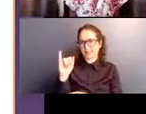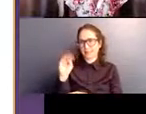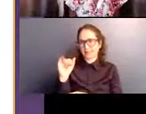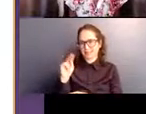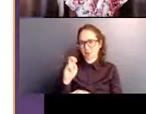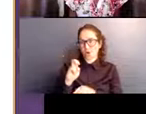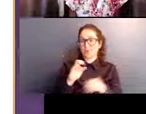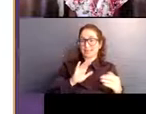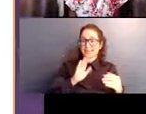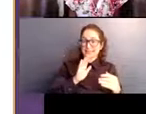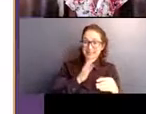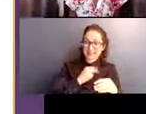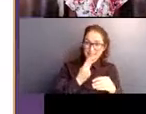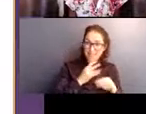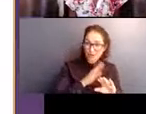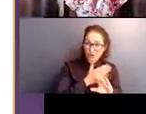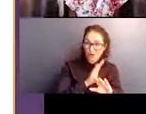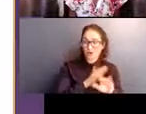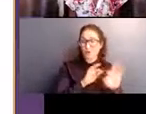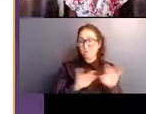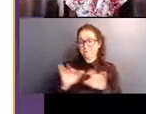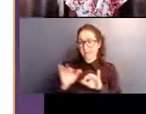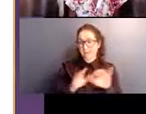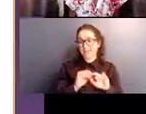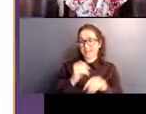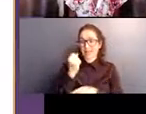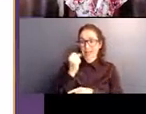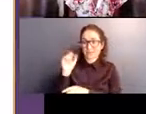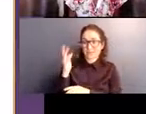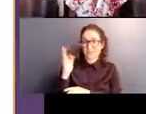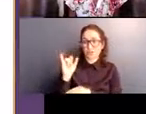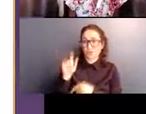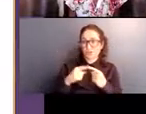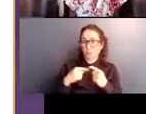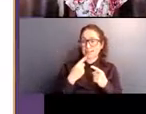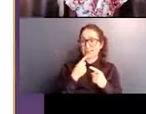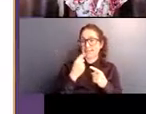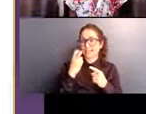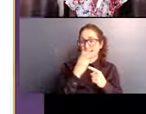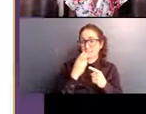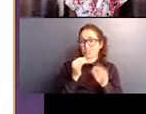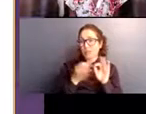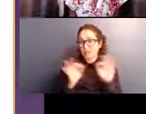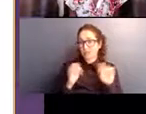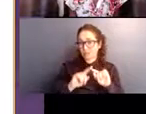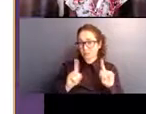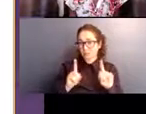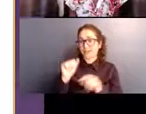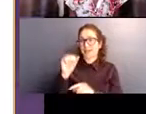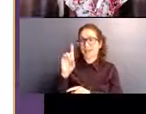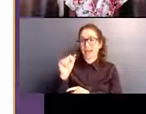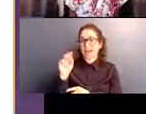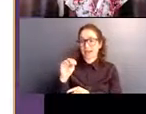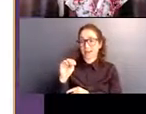pianist, and activist. When we say speech and language as a different ability, Adam Levine and Solange Knowles have